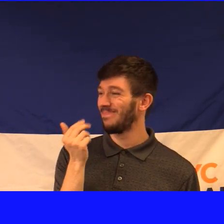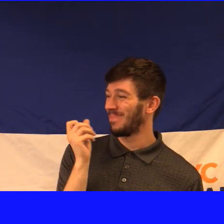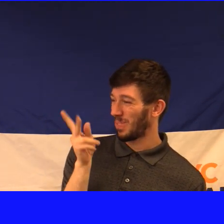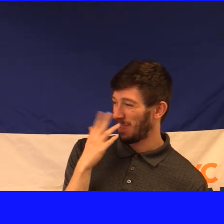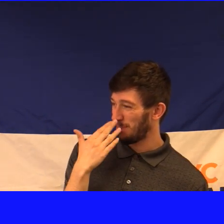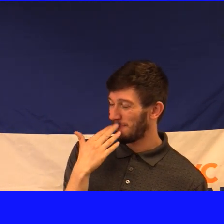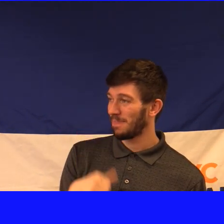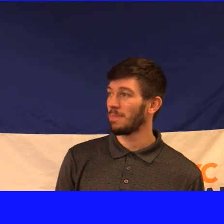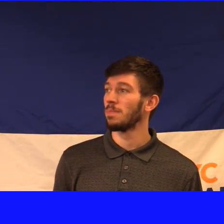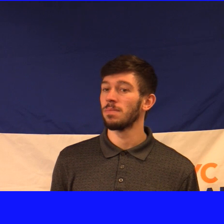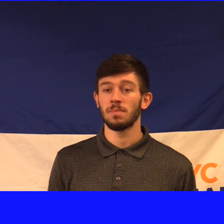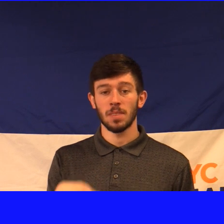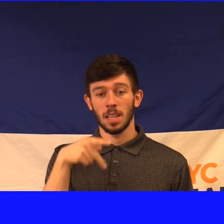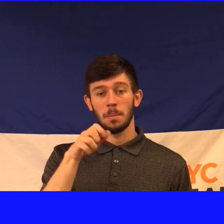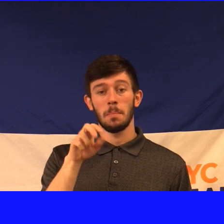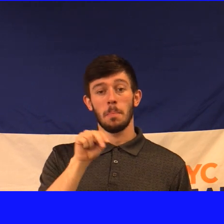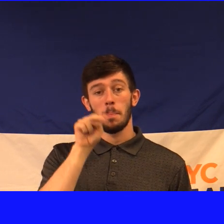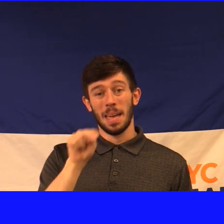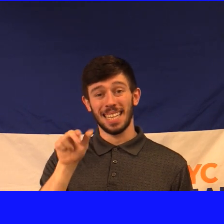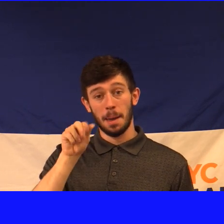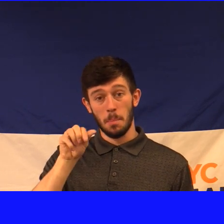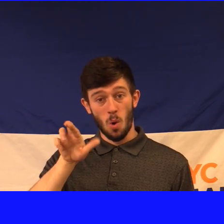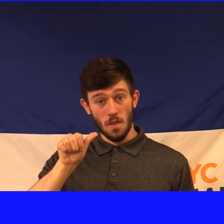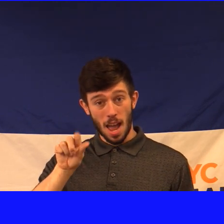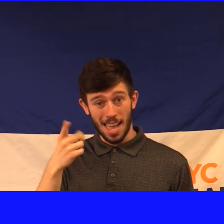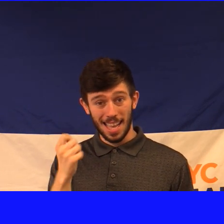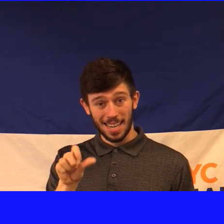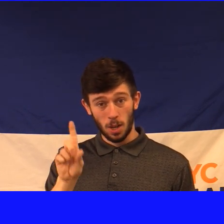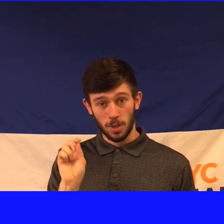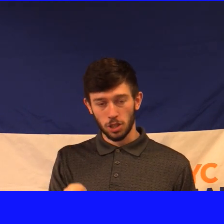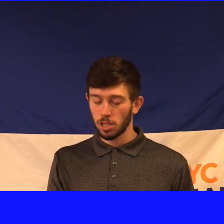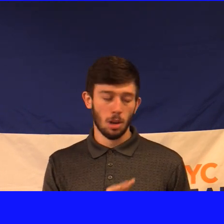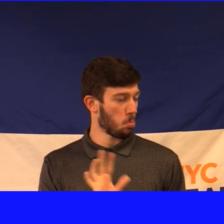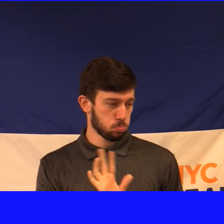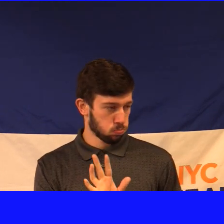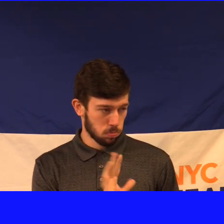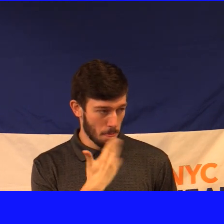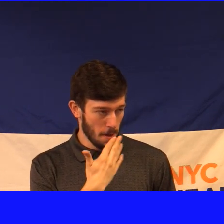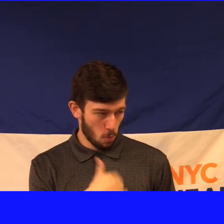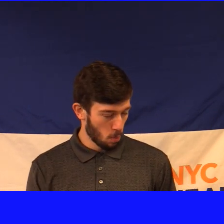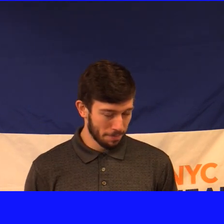Benny Peñamora, do you have any comments? No questions. Thank you.